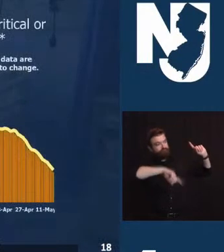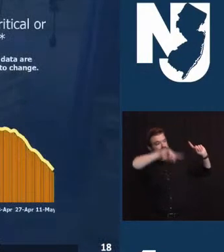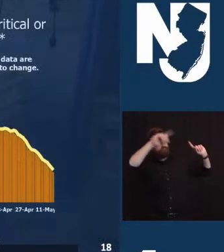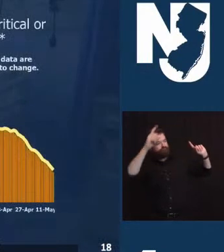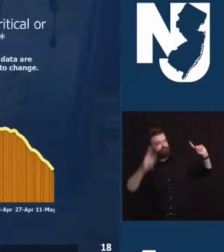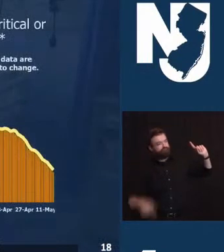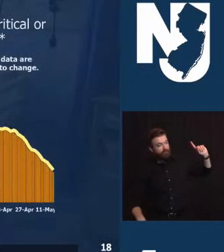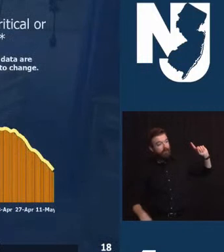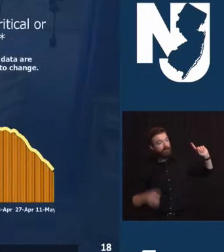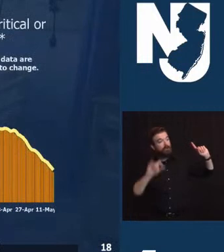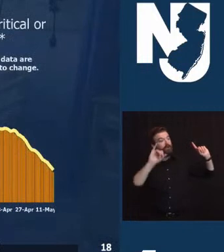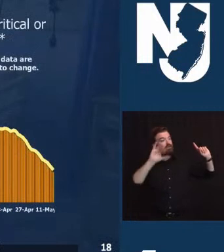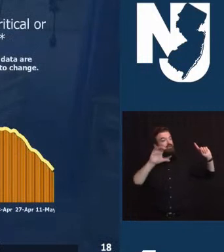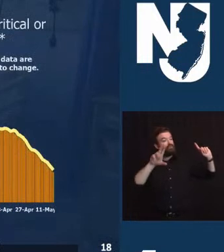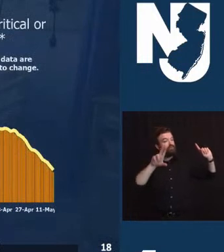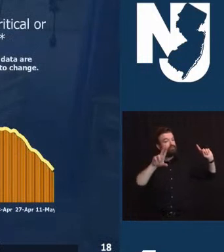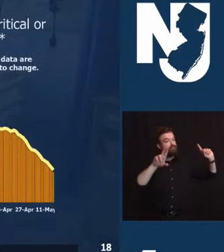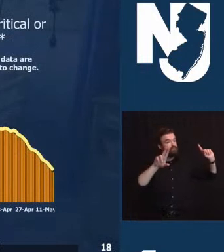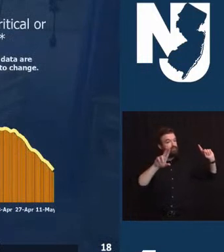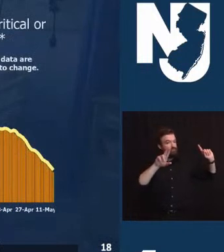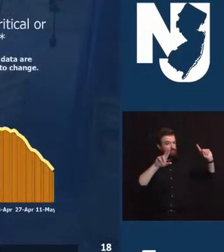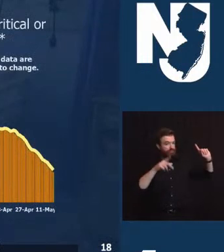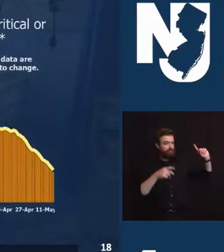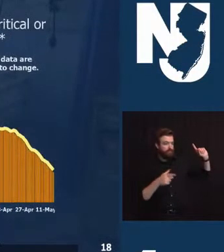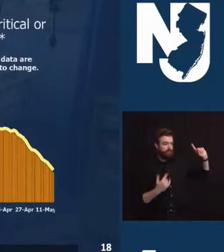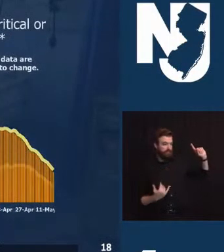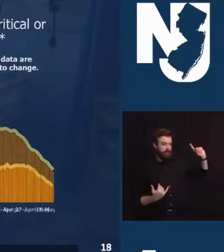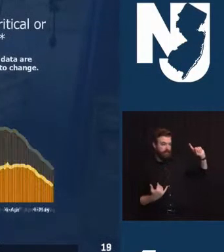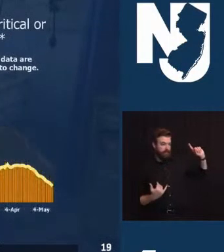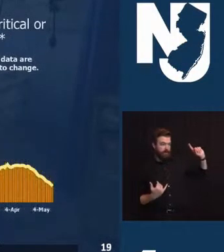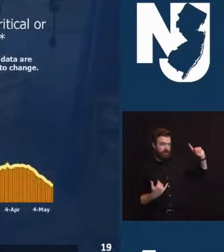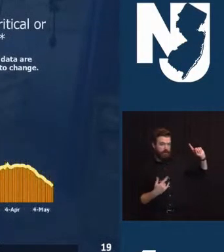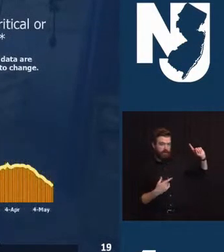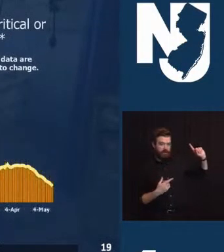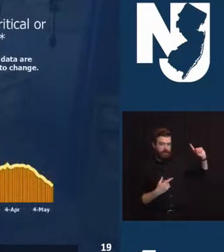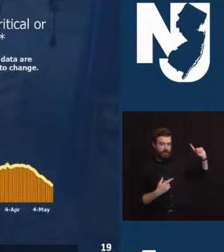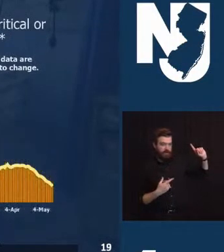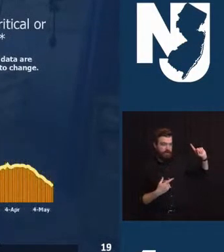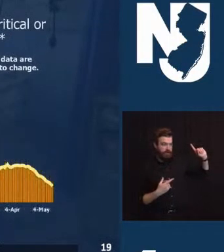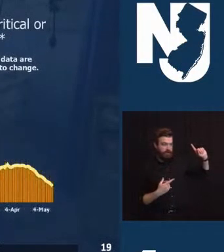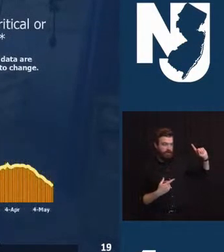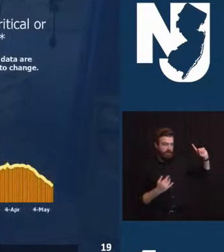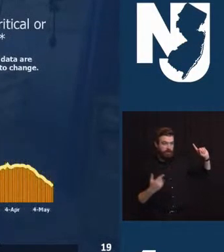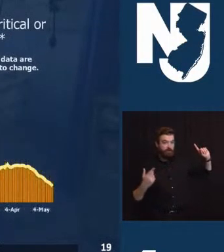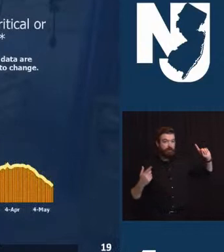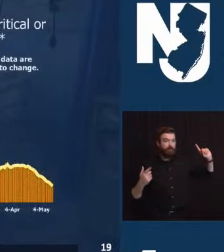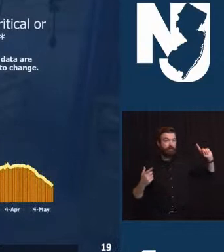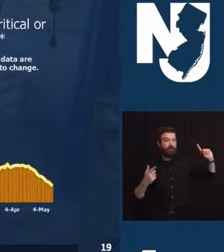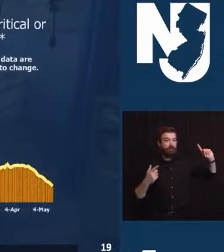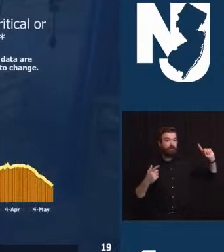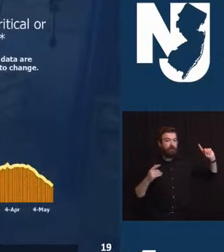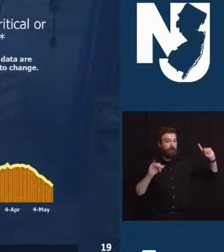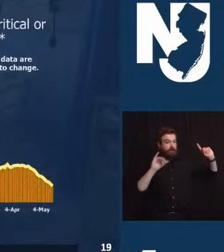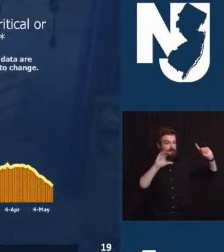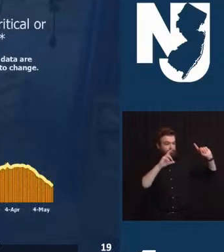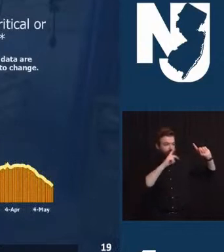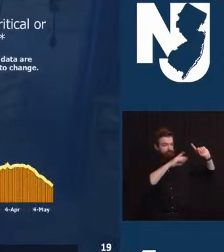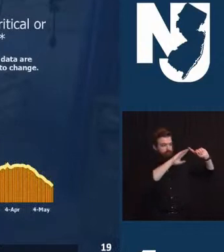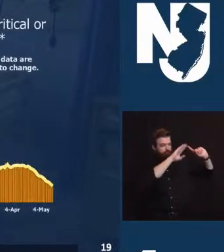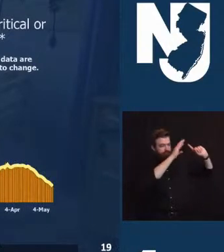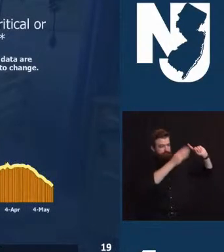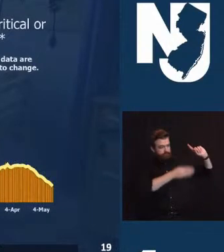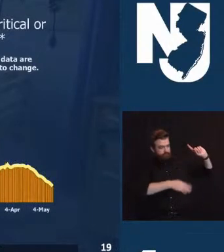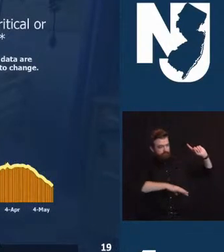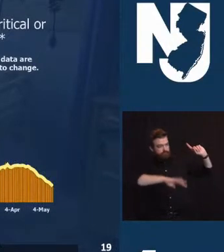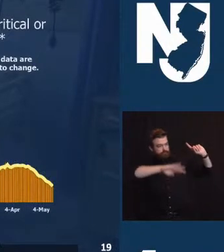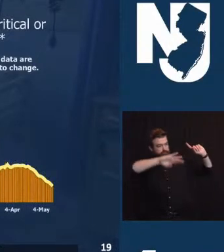188. That's the near-term graph. Here's the 14-month look at ICU patients.